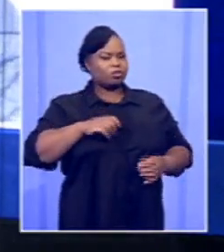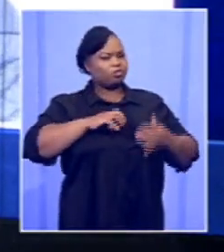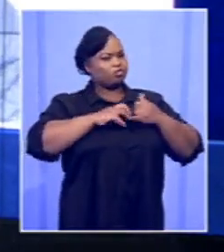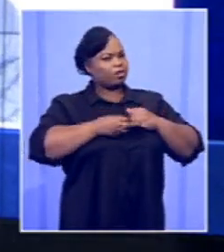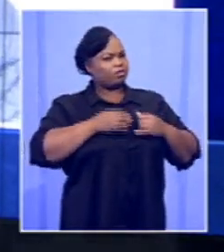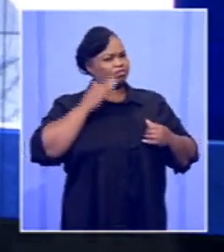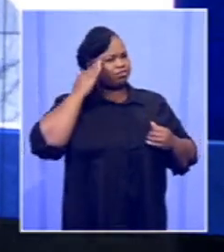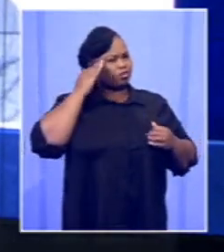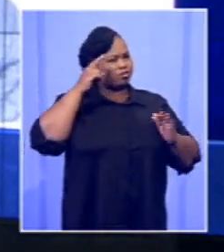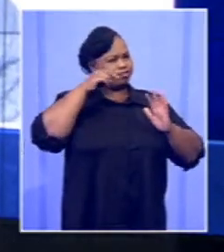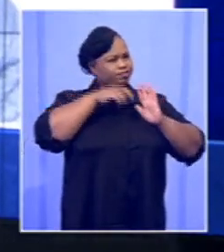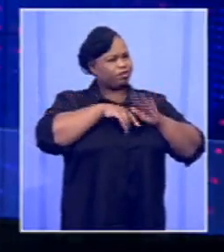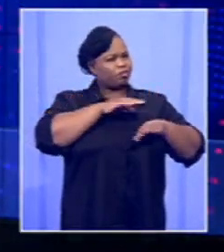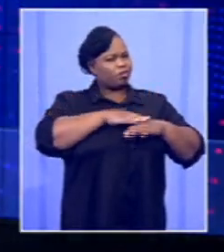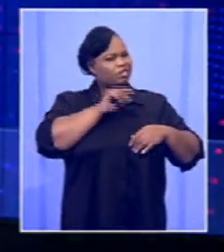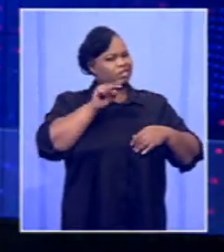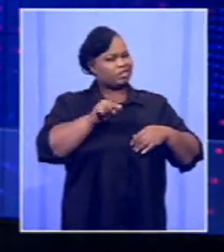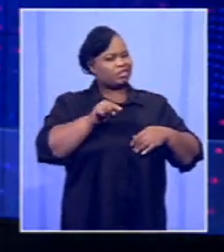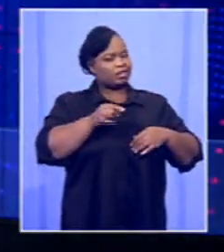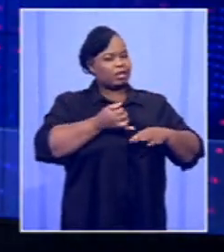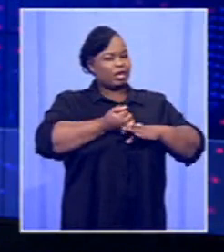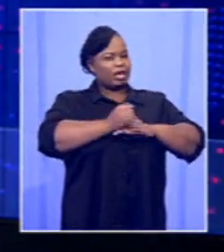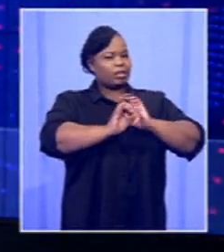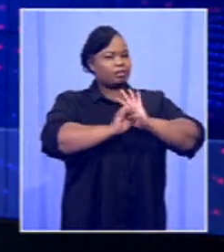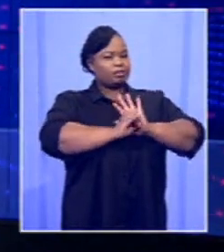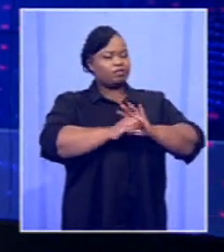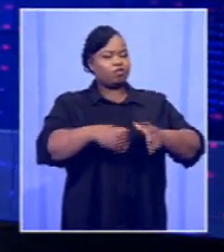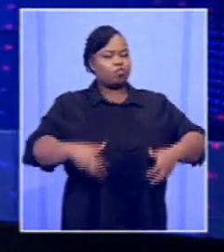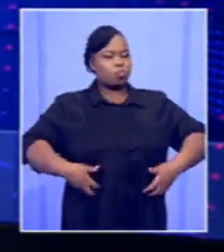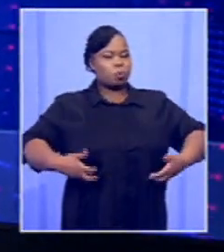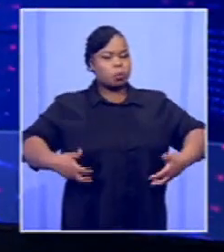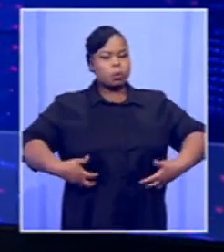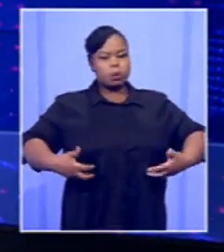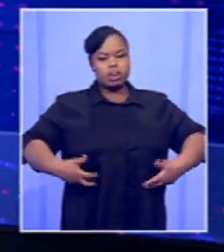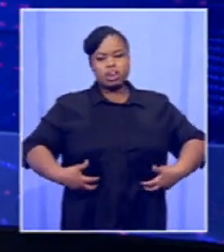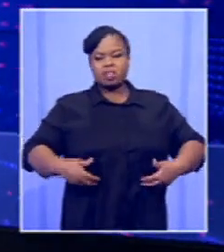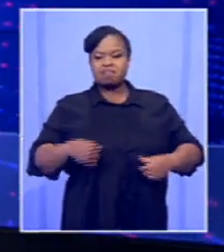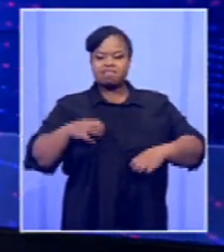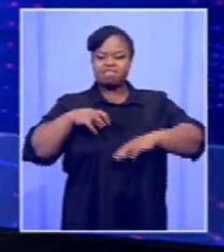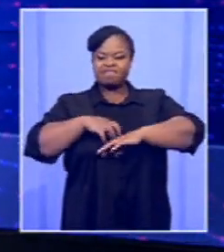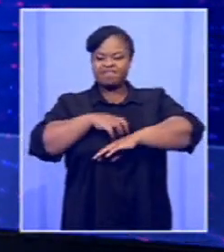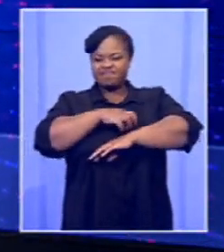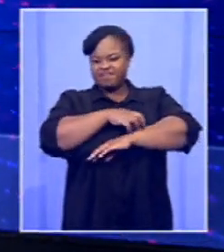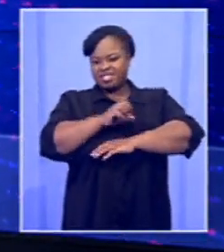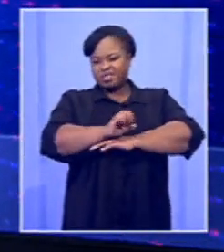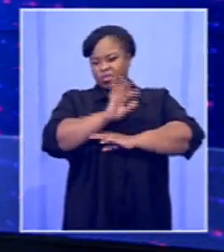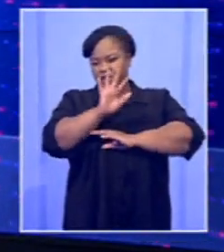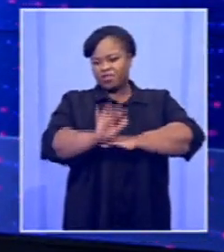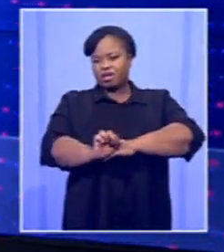out what this early detection of monkeypox in South Africa means and where it will take us.